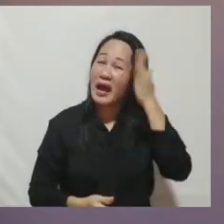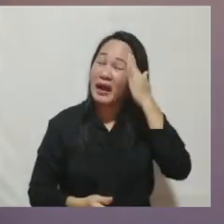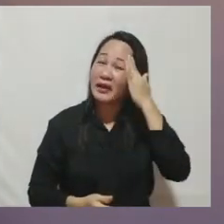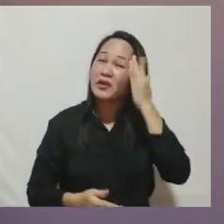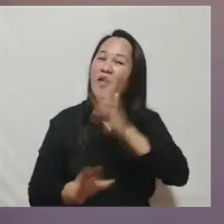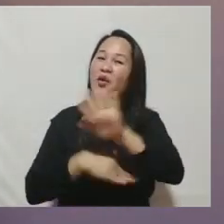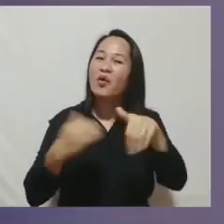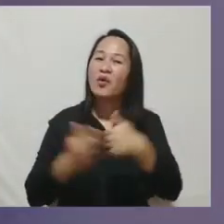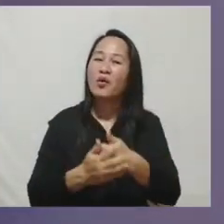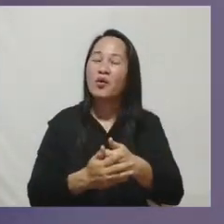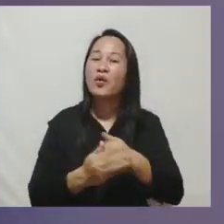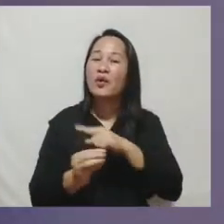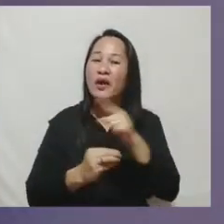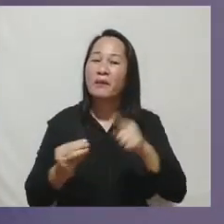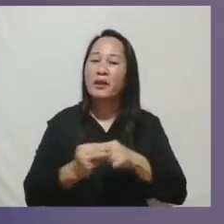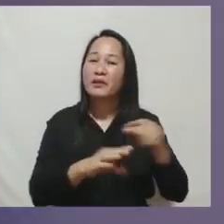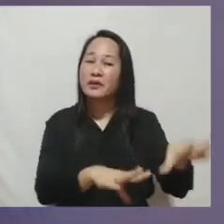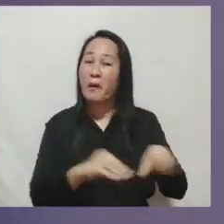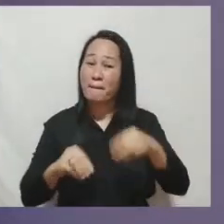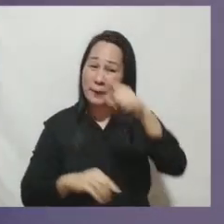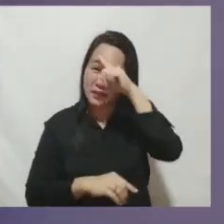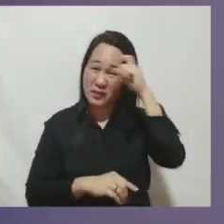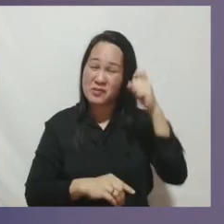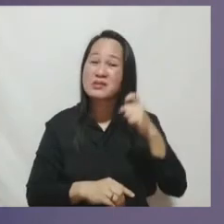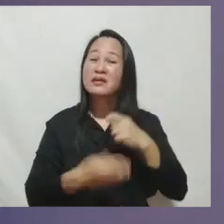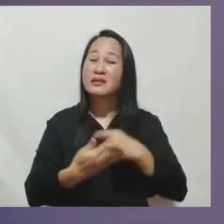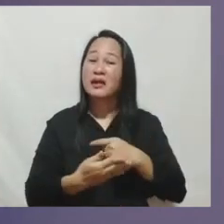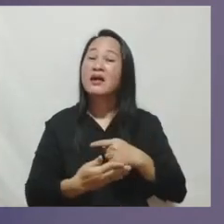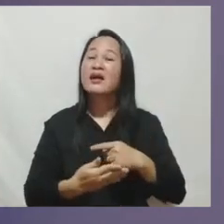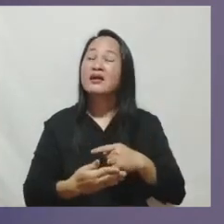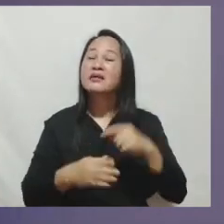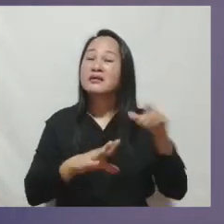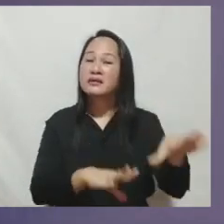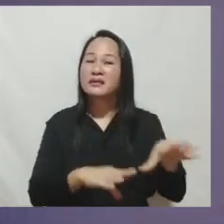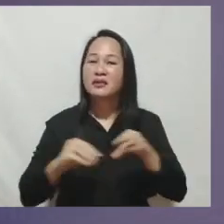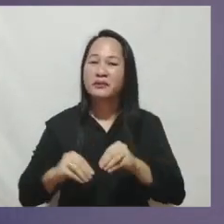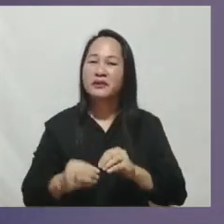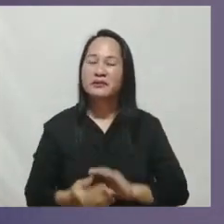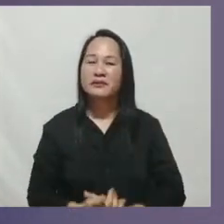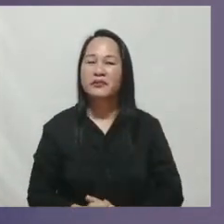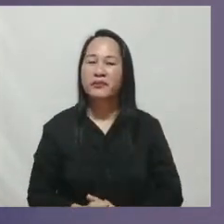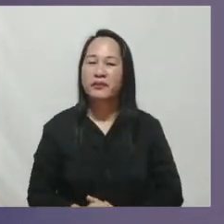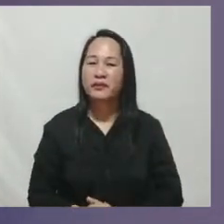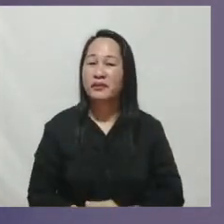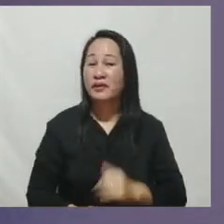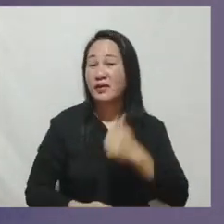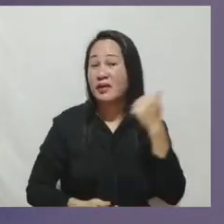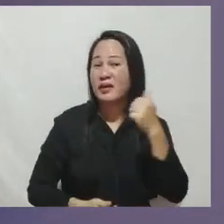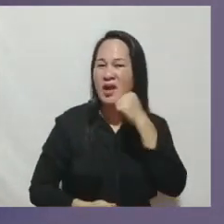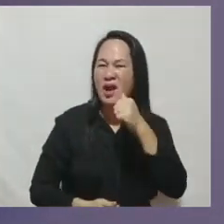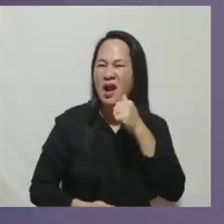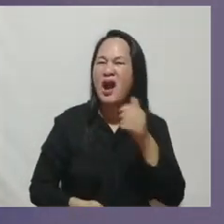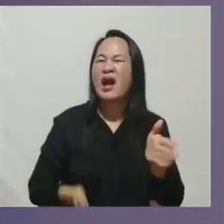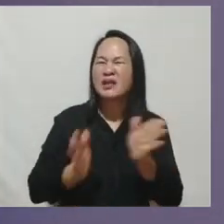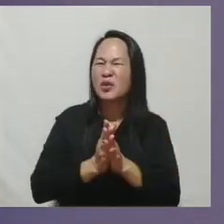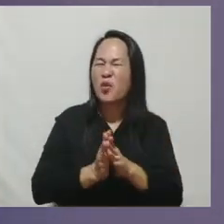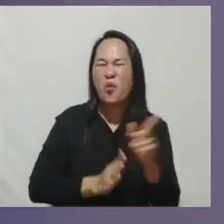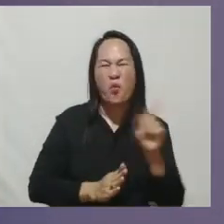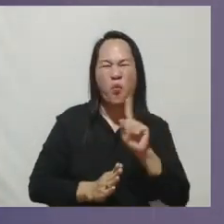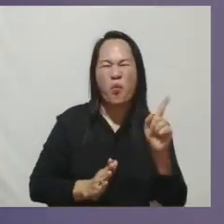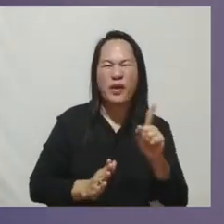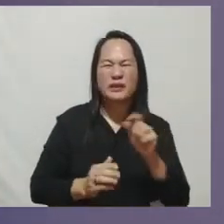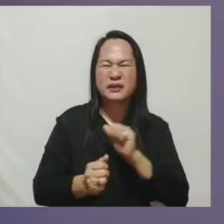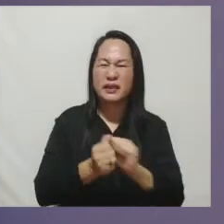am adopted. The other girl asked, what does adoption mean? It is